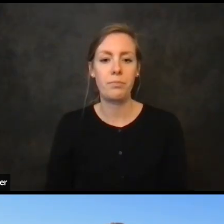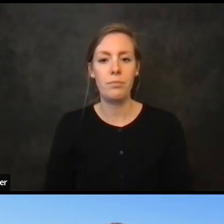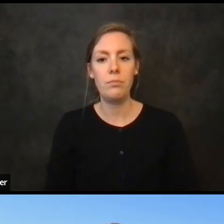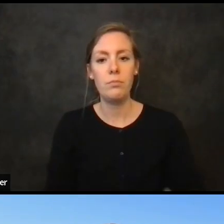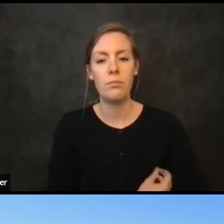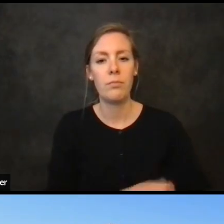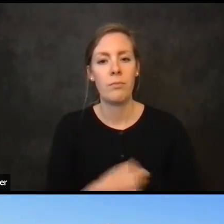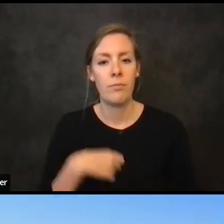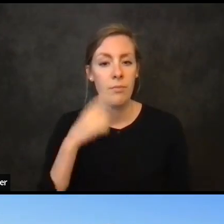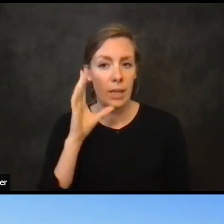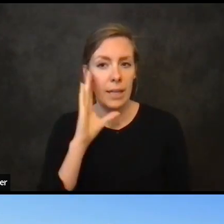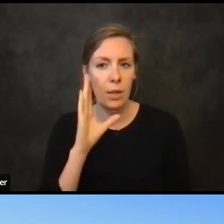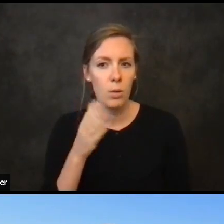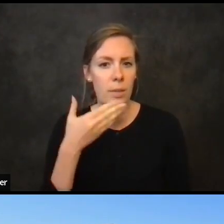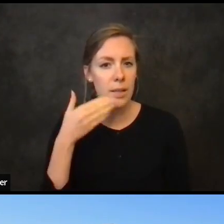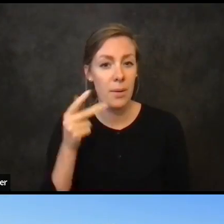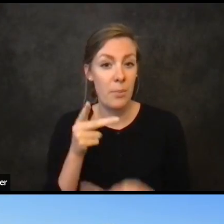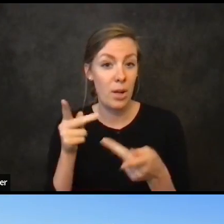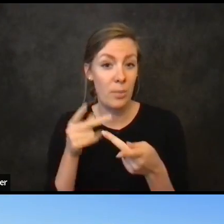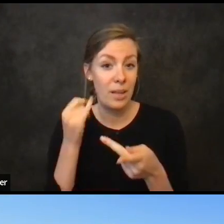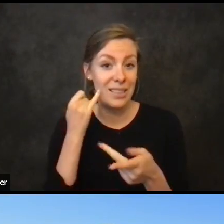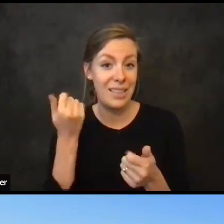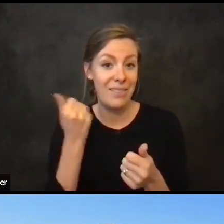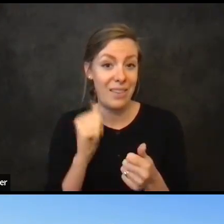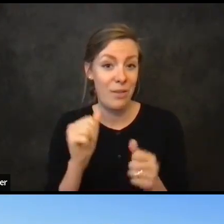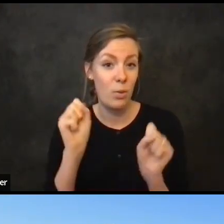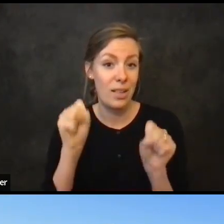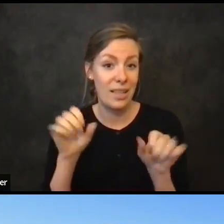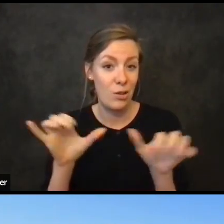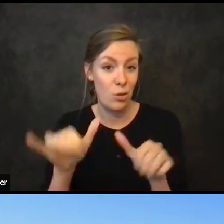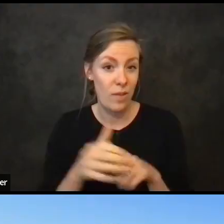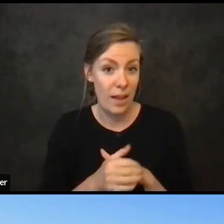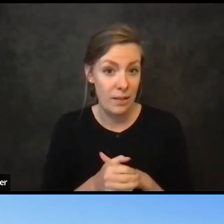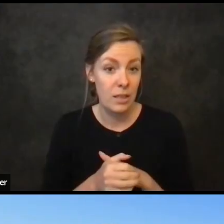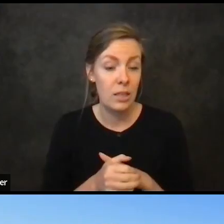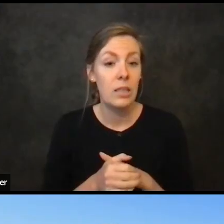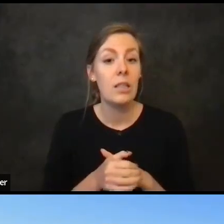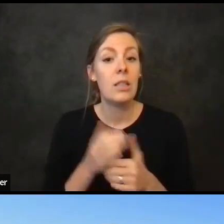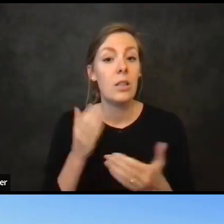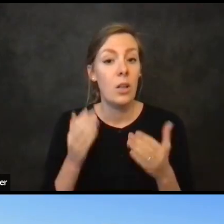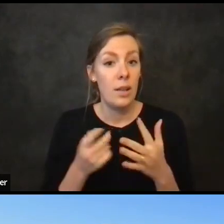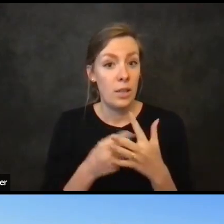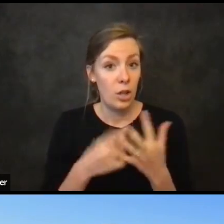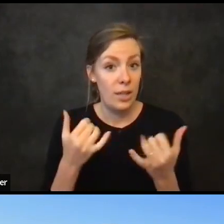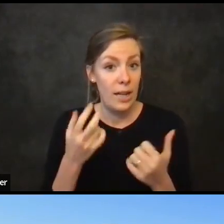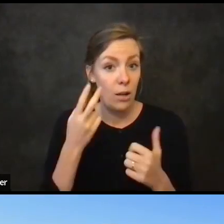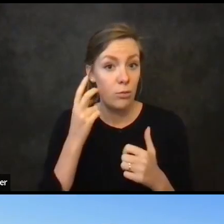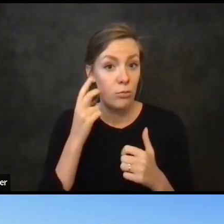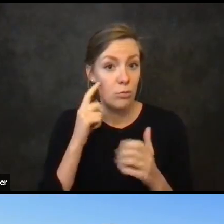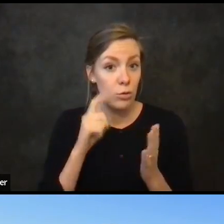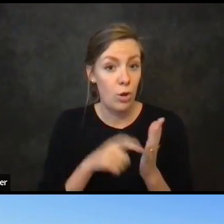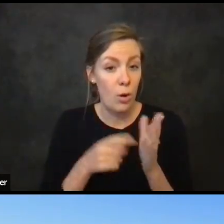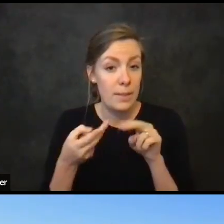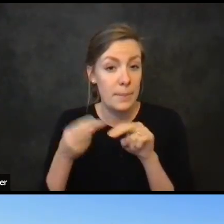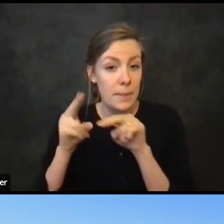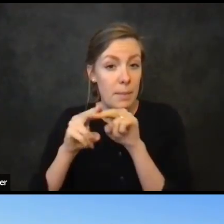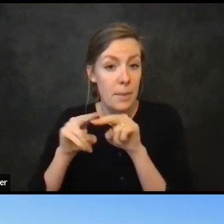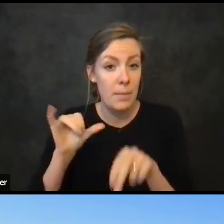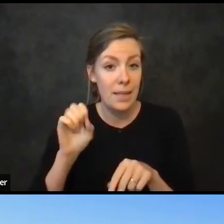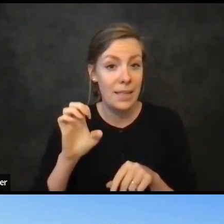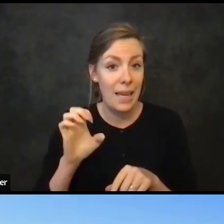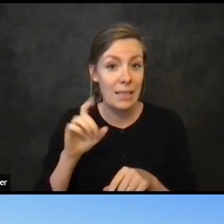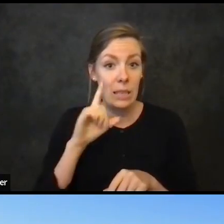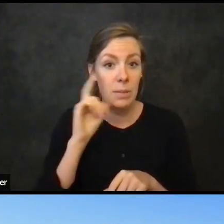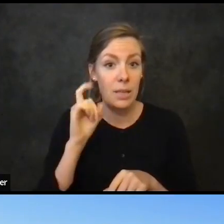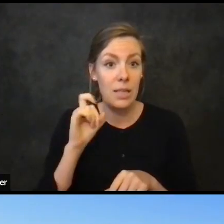I think we'll be in a better place if everybody can do this. We may be starting now to see a bump in cases as a result of Thanksgiving